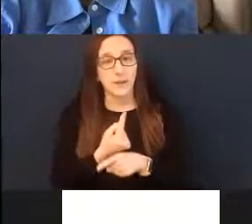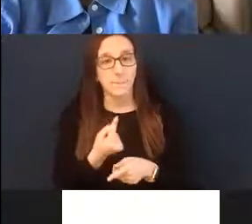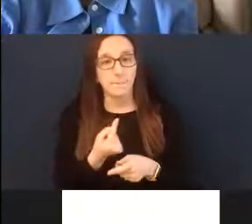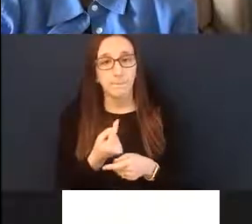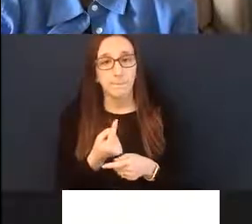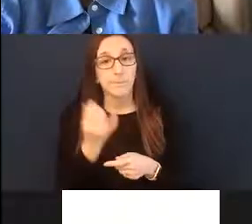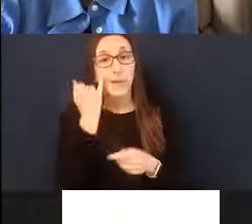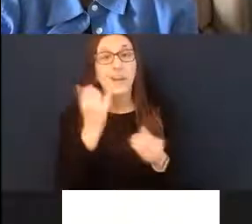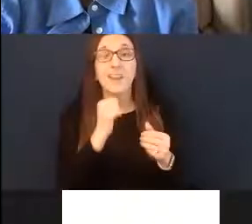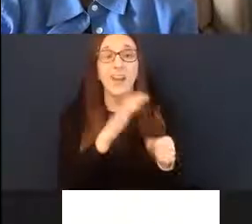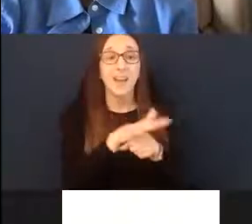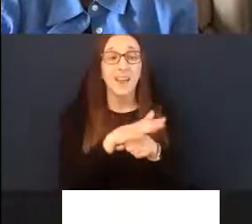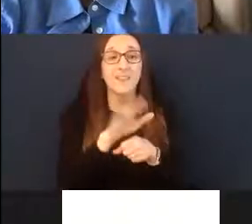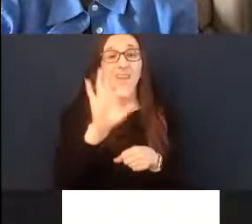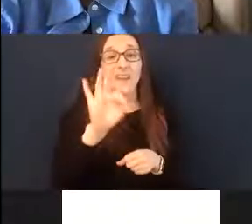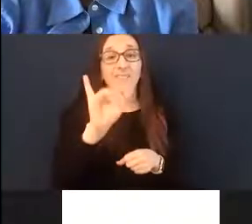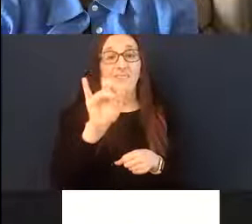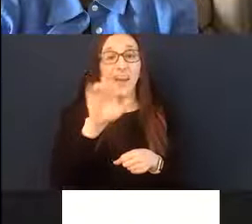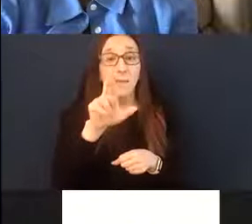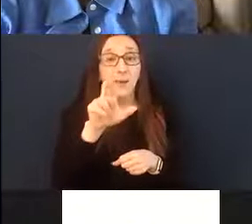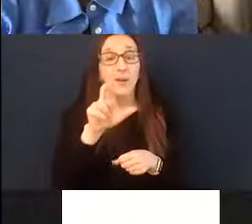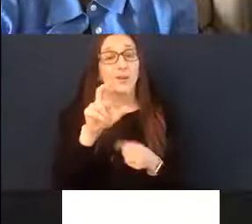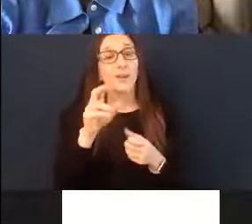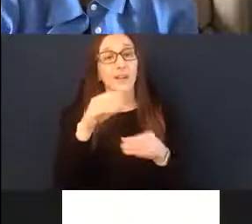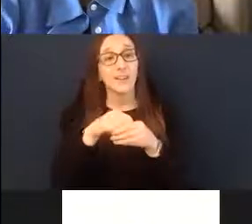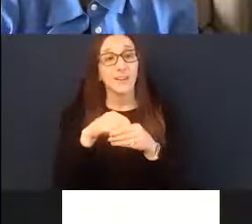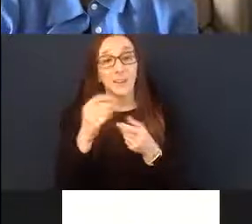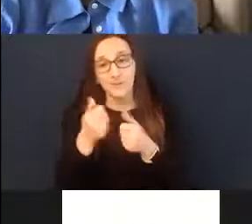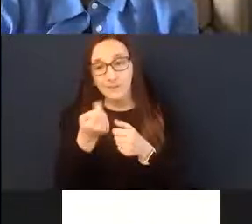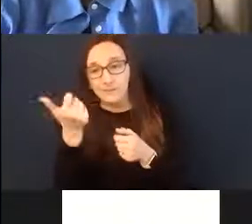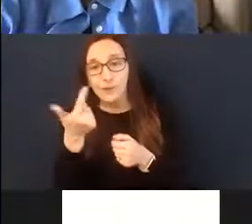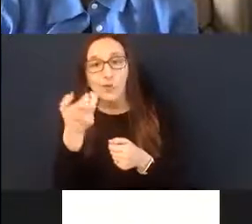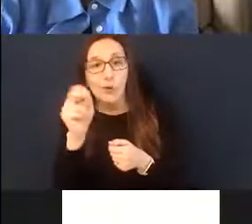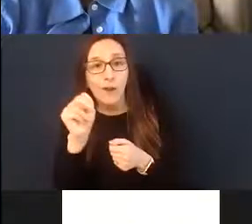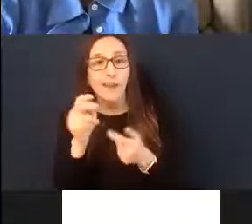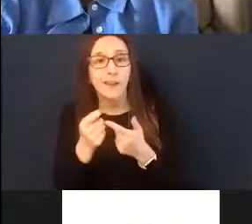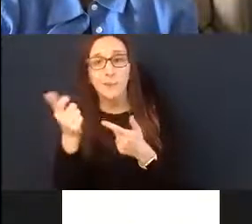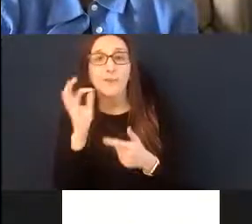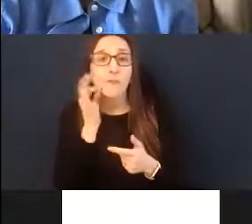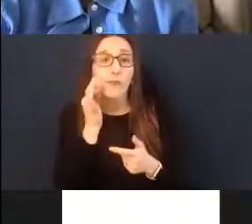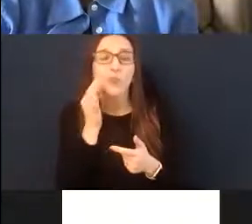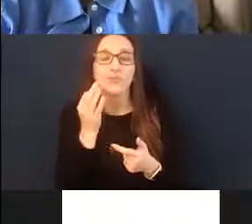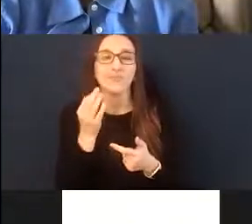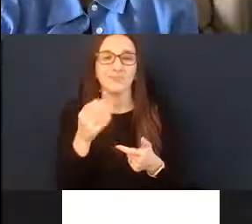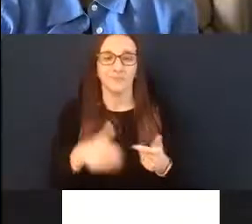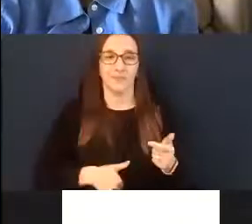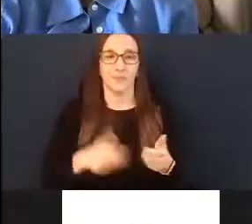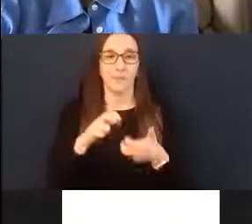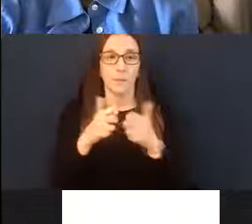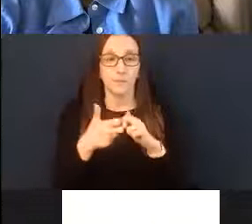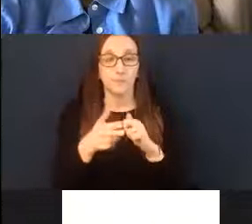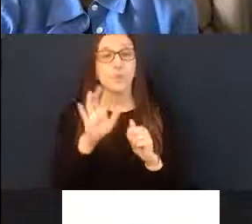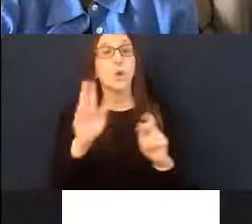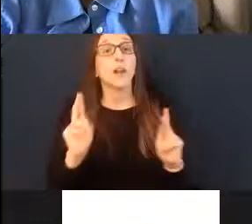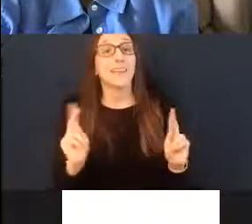lack of fiber in the diet from eliminating all the grains as well. Moving on, your kidneys might also feel